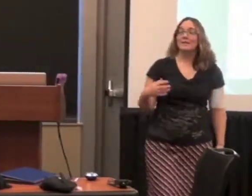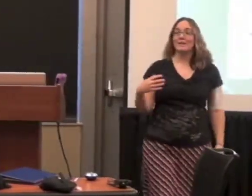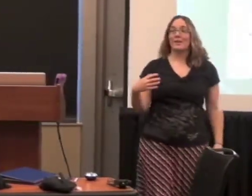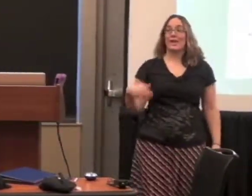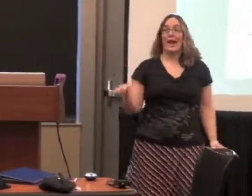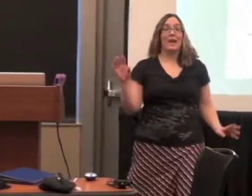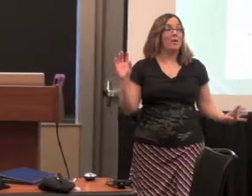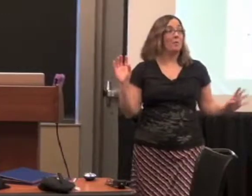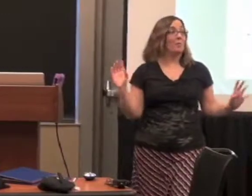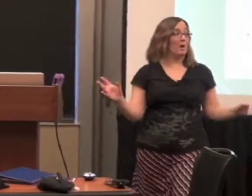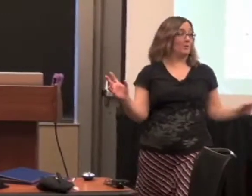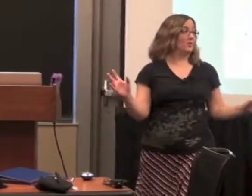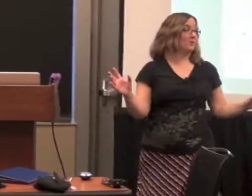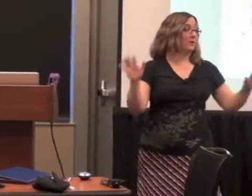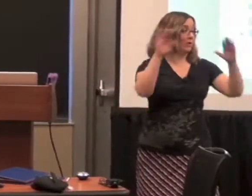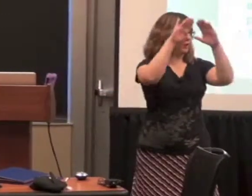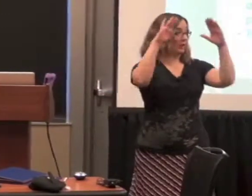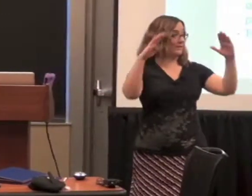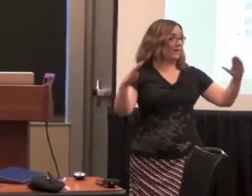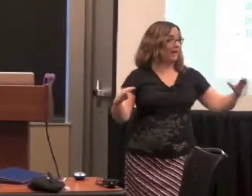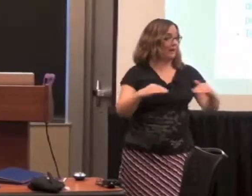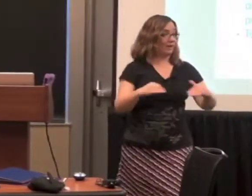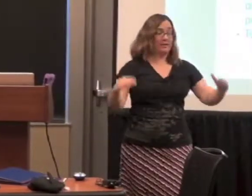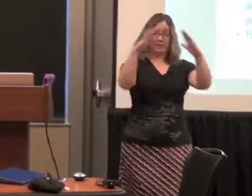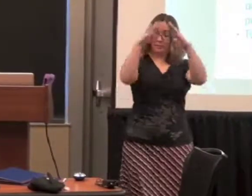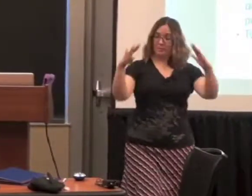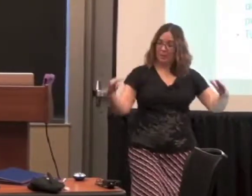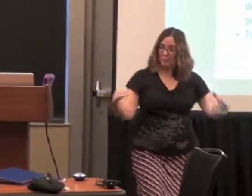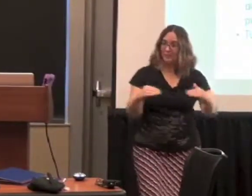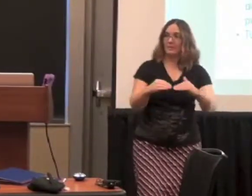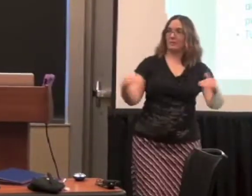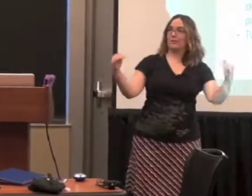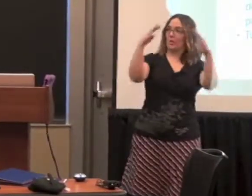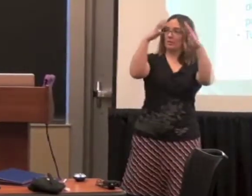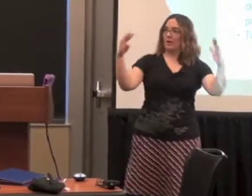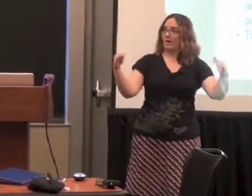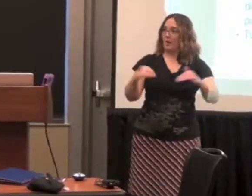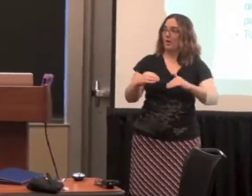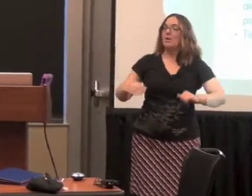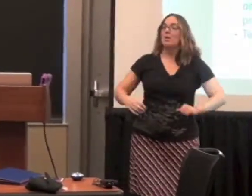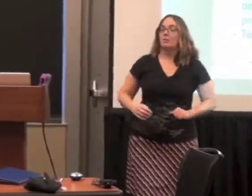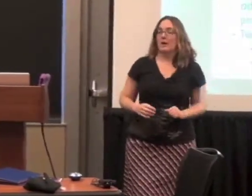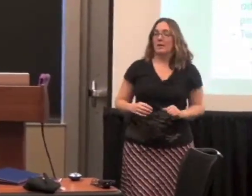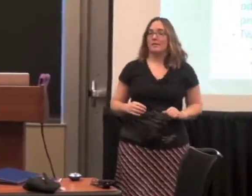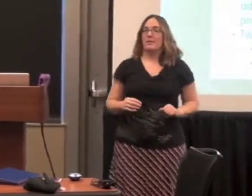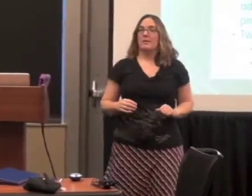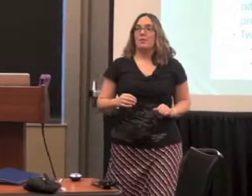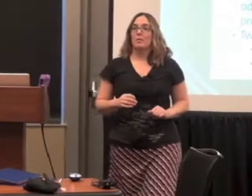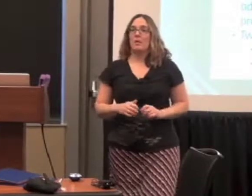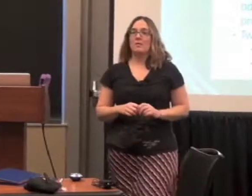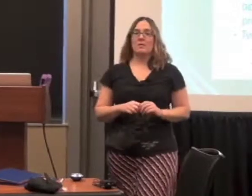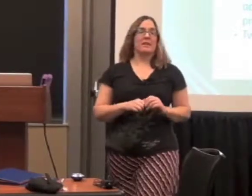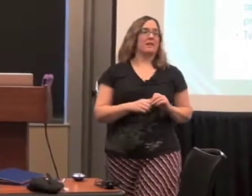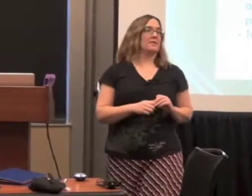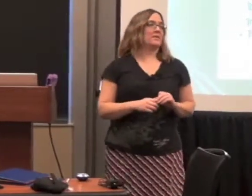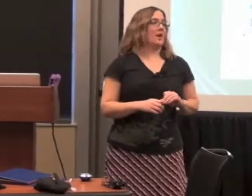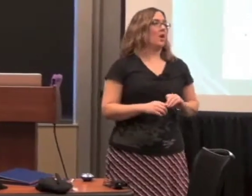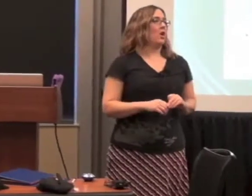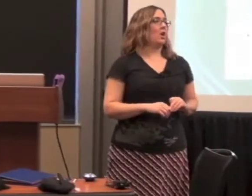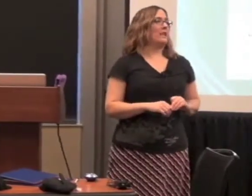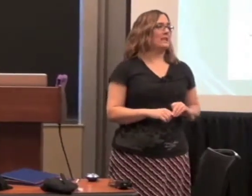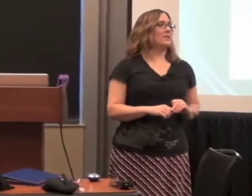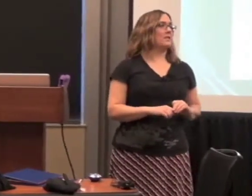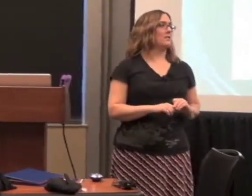We consider that most. If you look at that hierarchy, that little pyramid that we've all drawn out, right? What do you think is